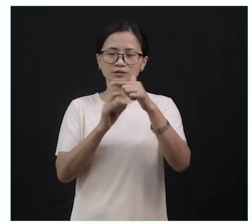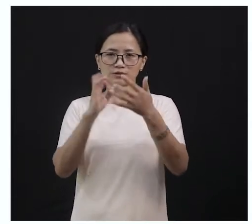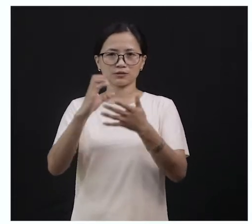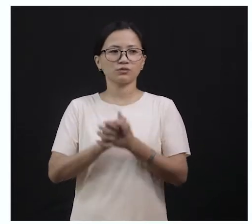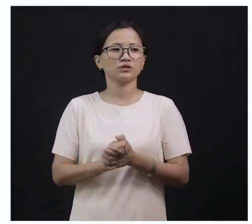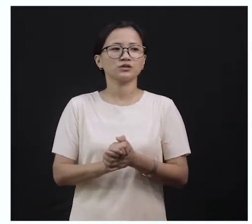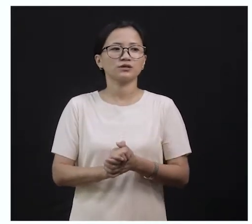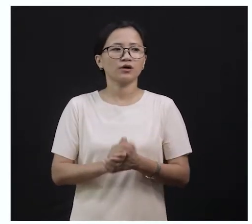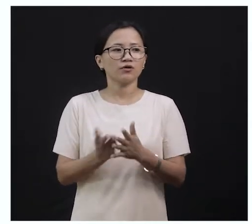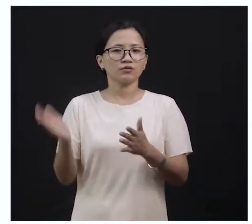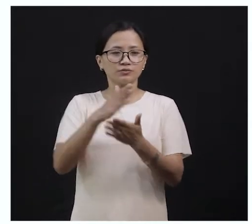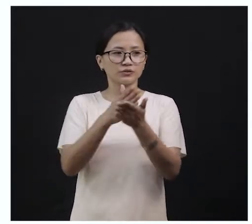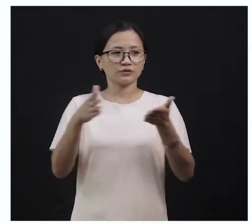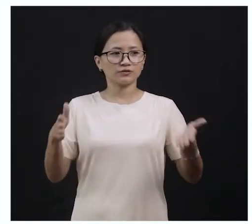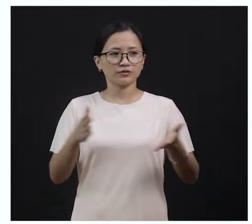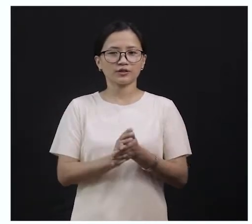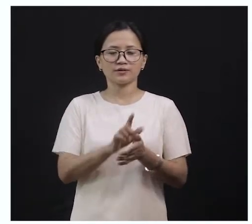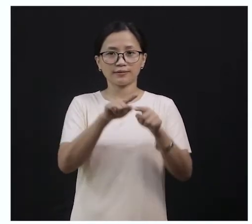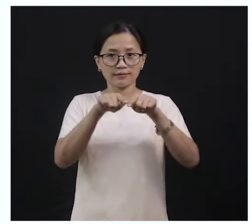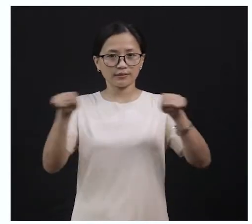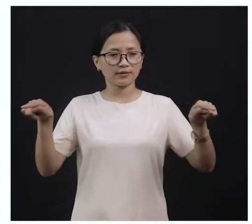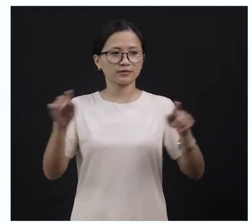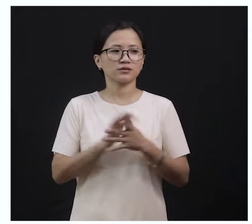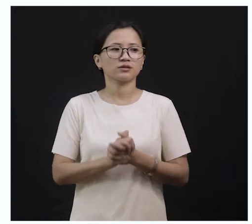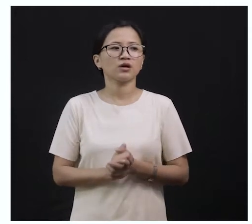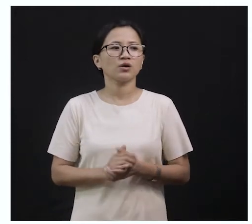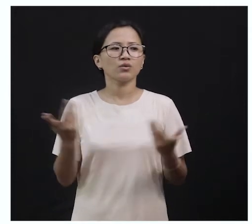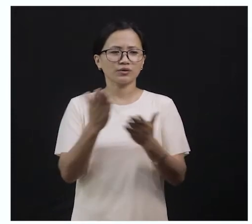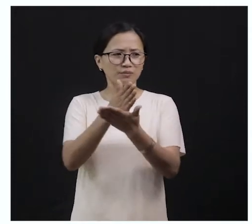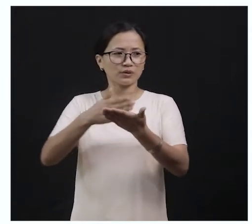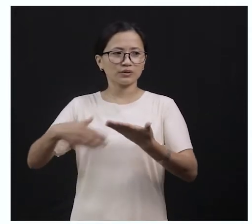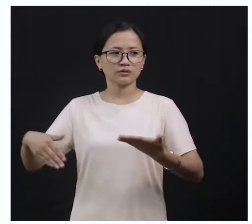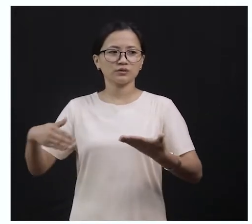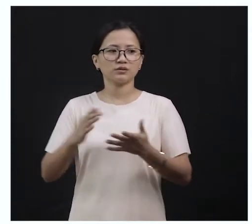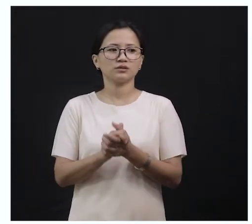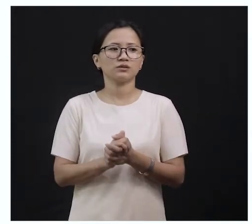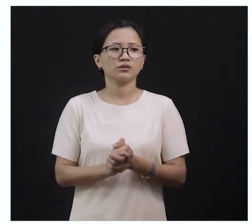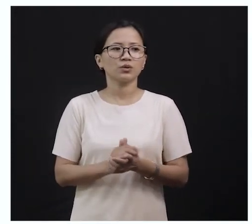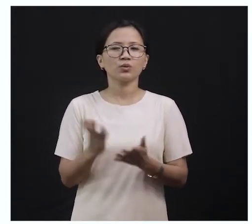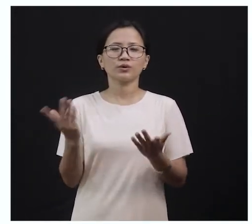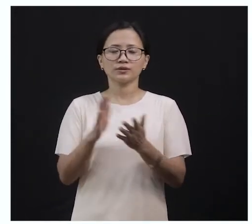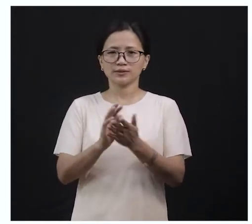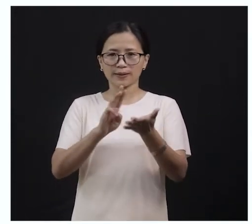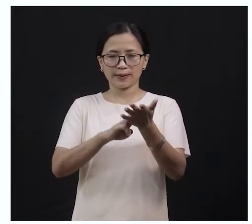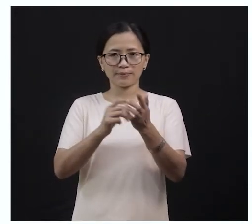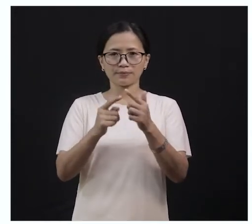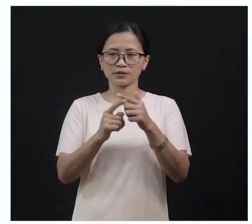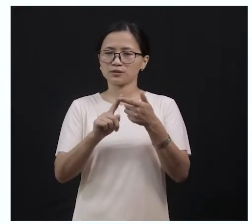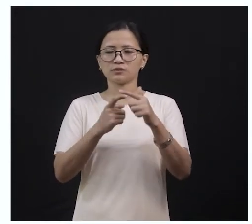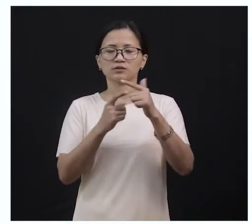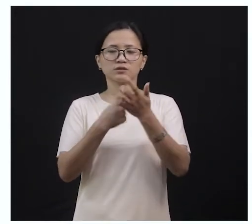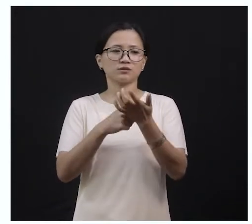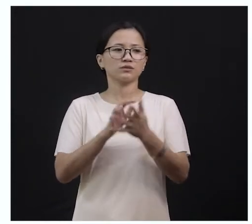particular length or meter without a rhyming scheme, okay? So in other poems in your class 3